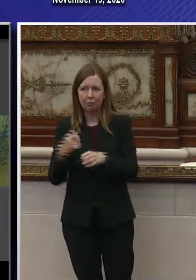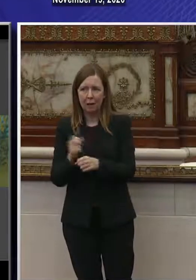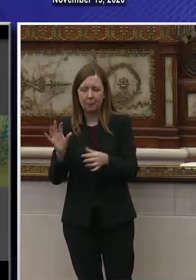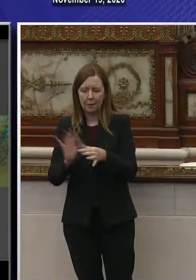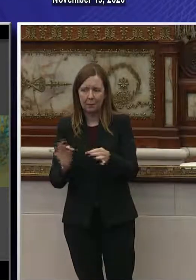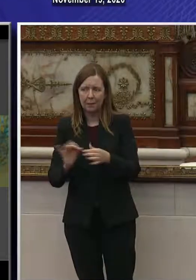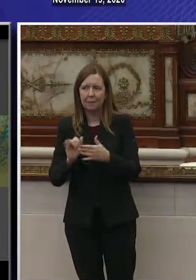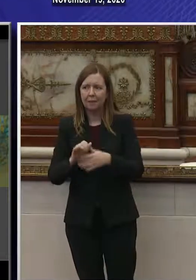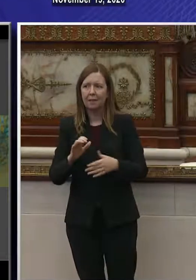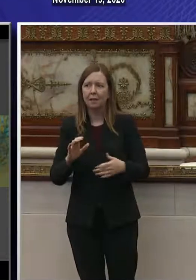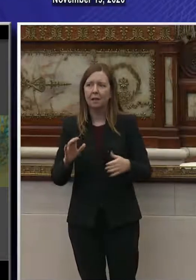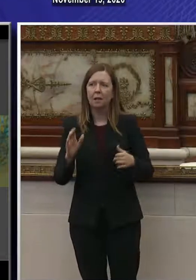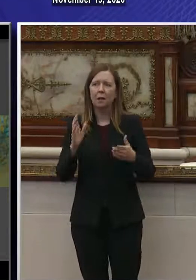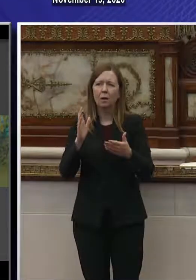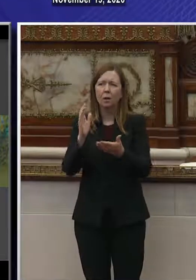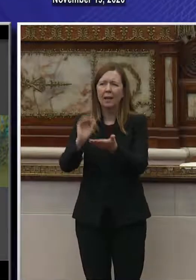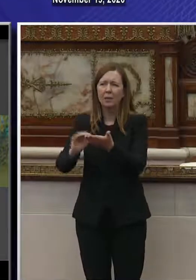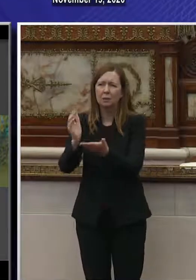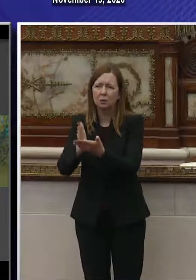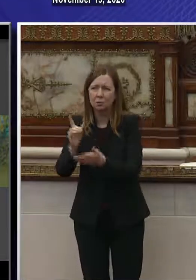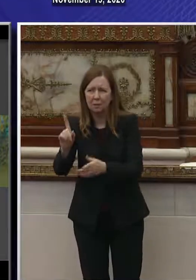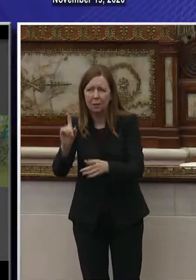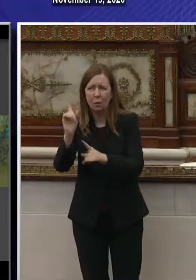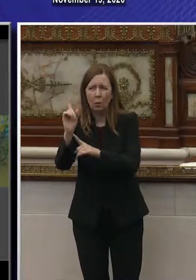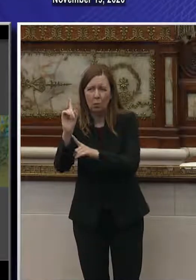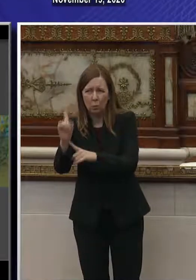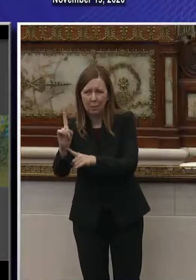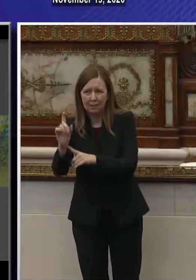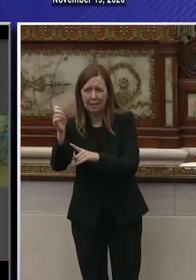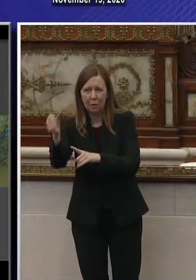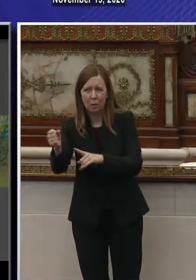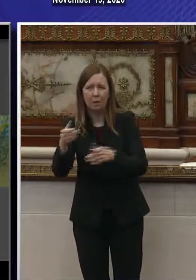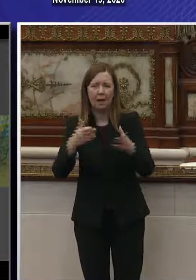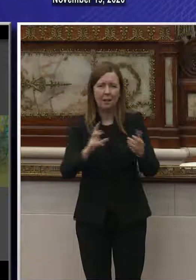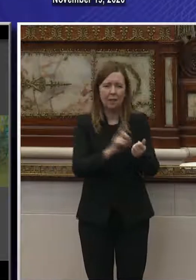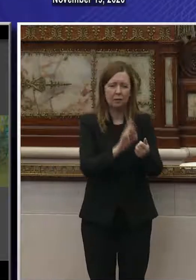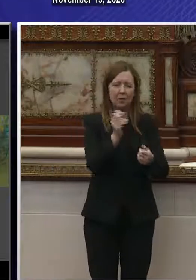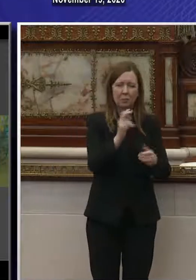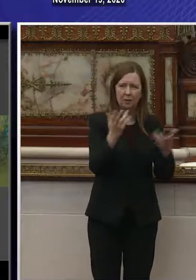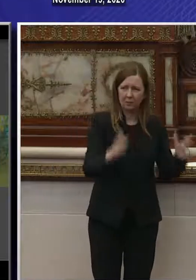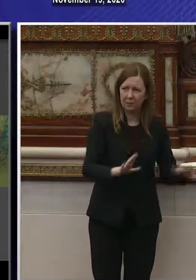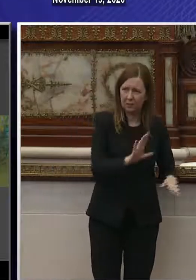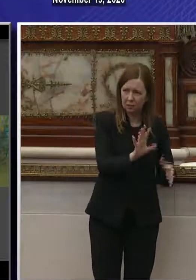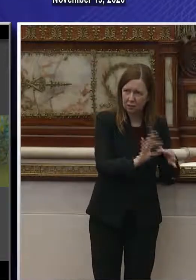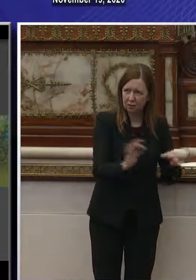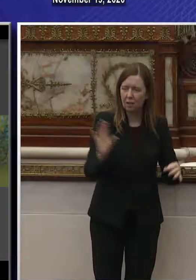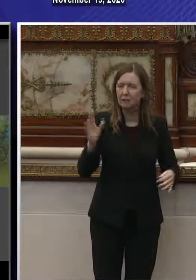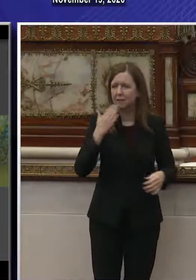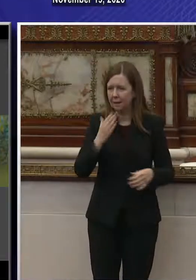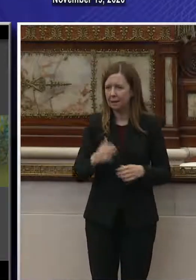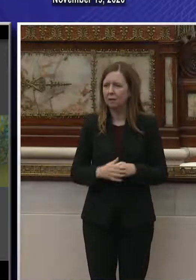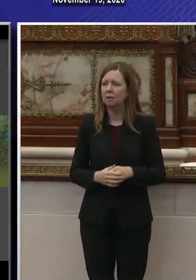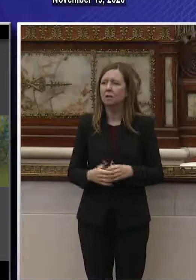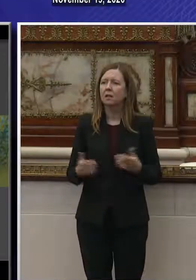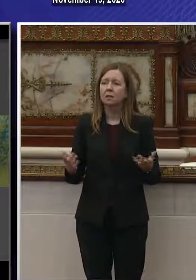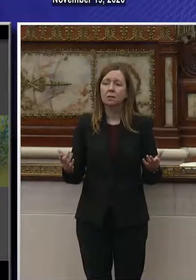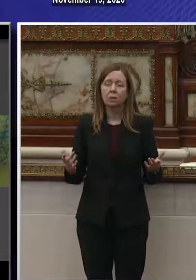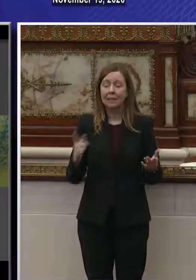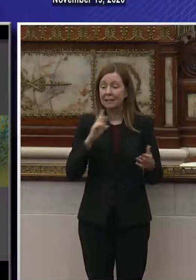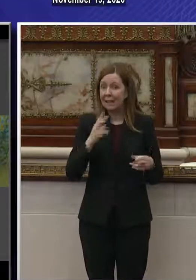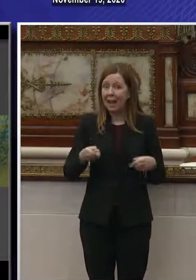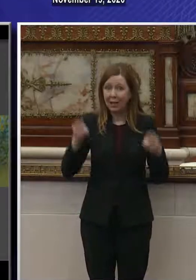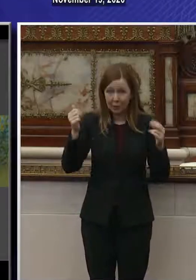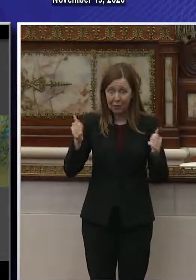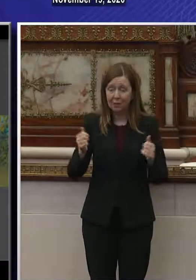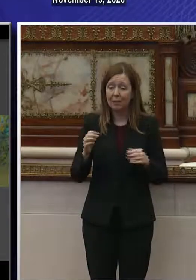the council. Mr. Dorshin, could you please hold to allow Dr. Brennan to finish? Thank you. Yeah, so it's even